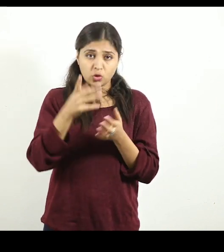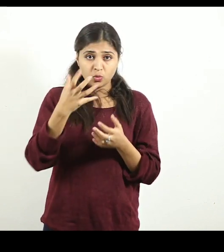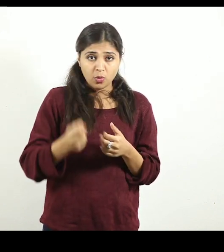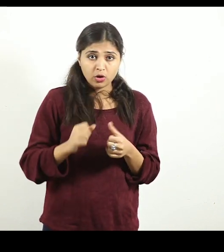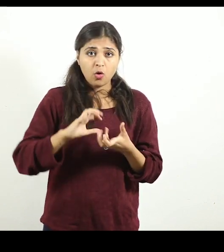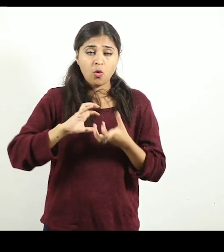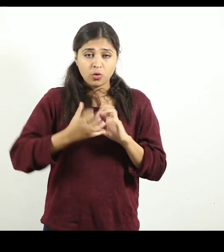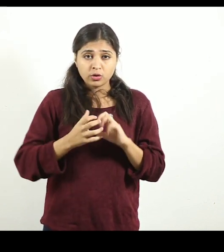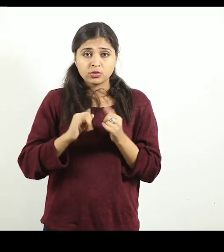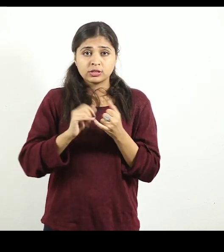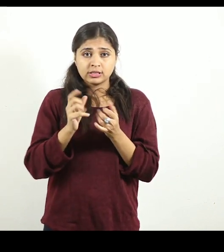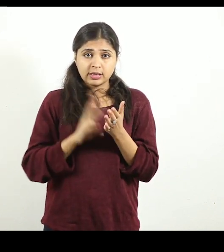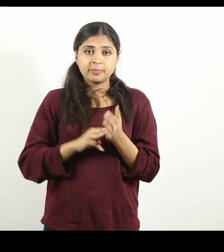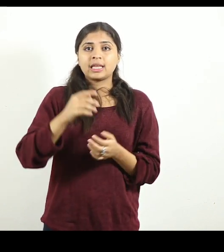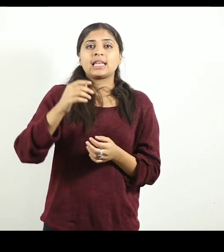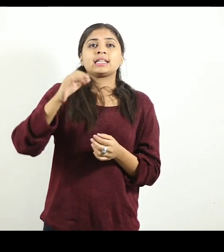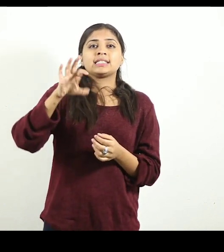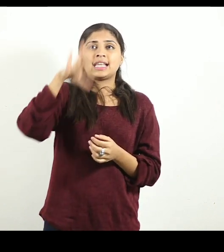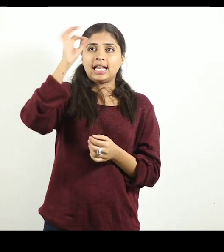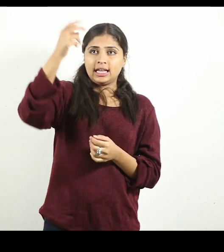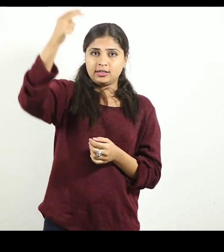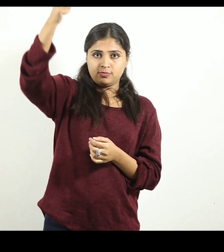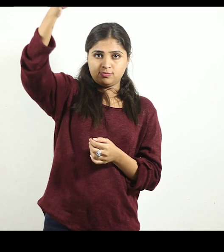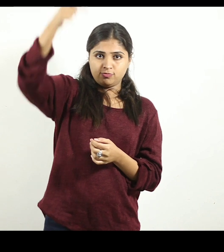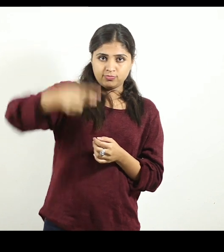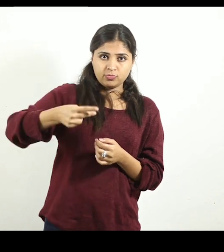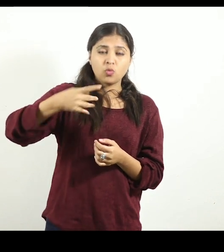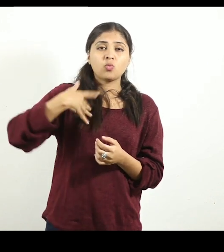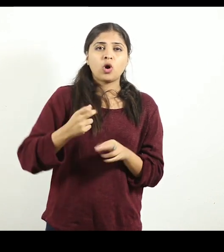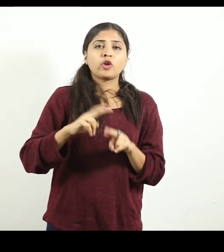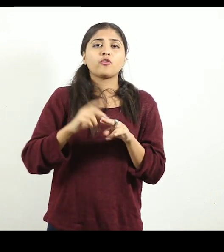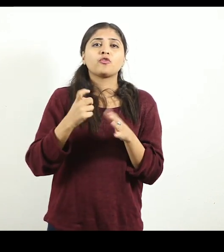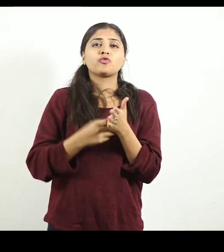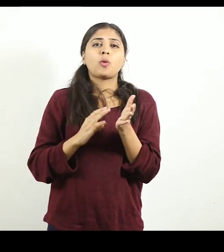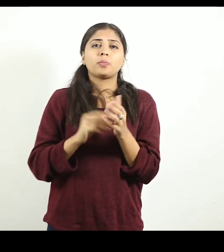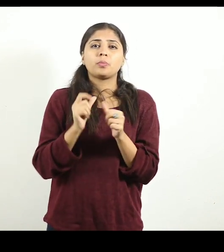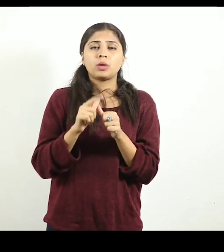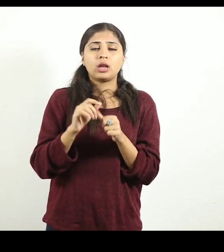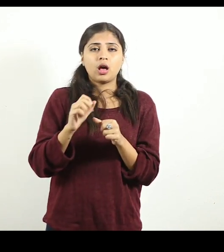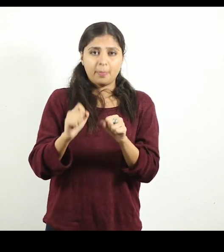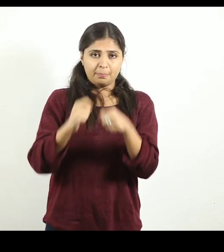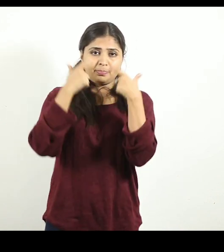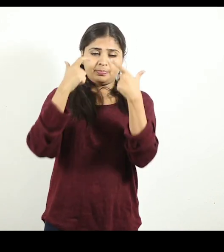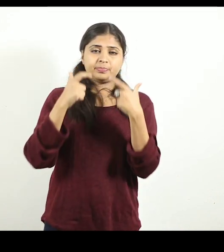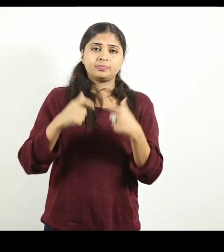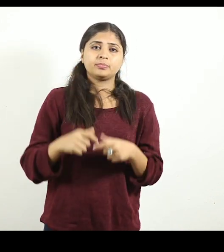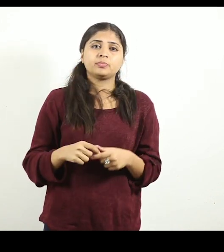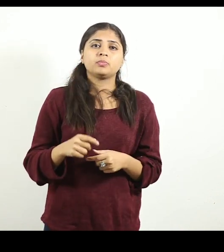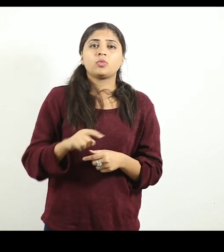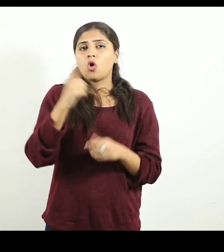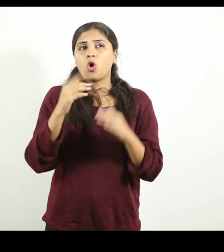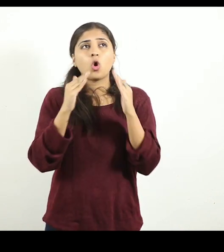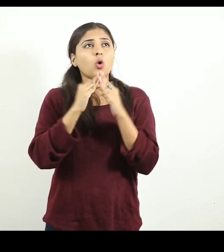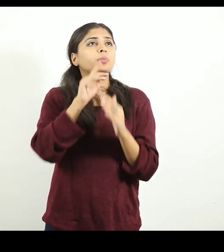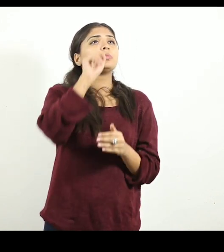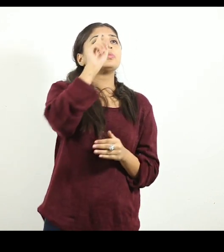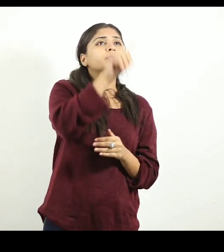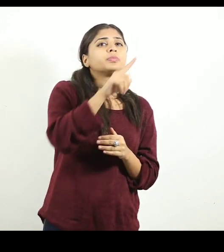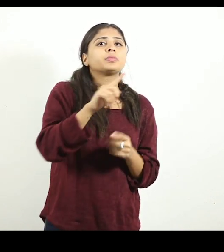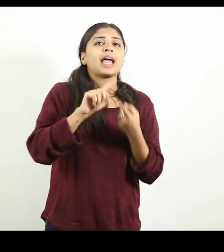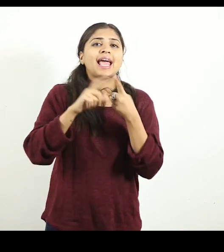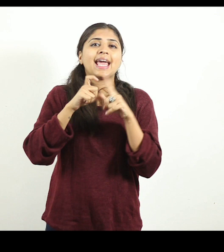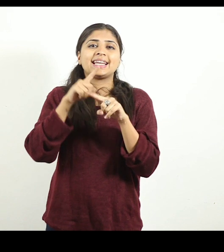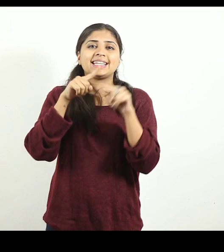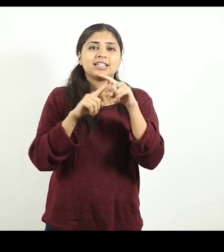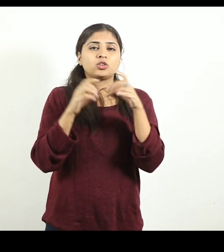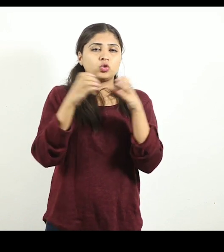you need to select the cell where you would like your formula's solutions to appear. Go to the Home tab in the Editing